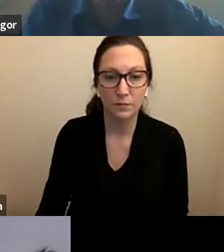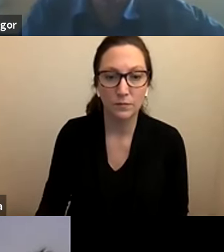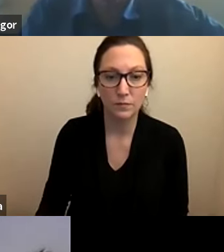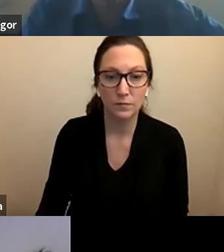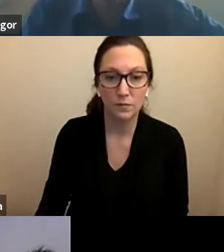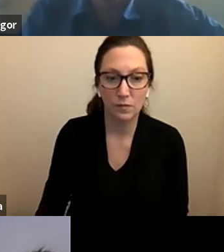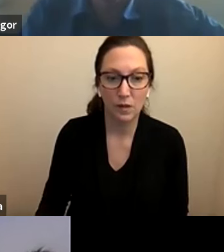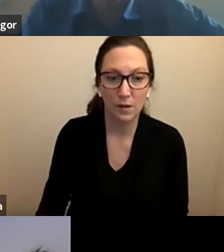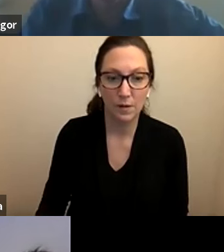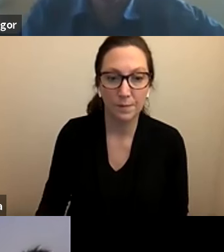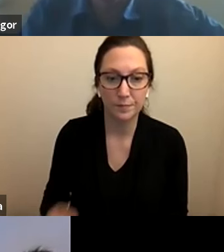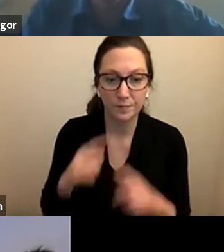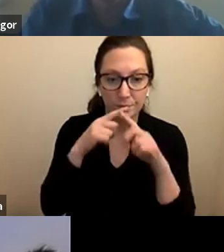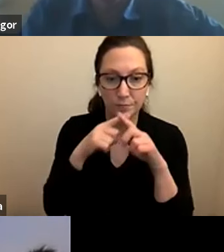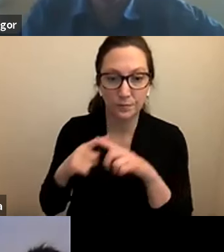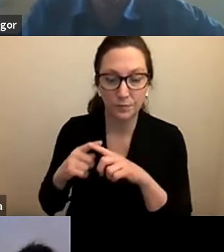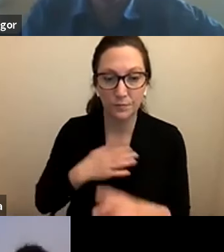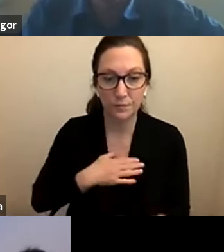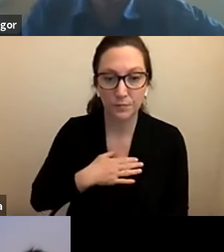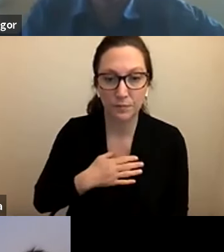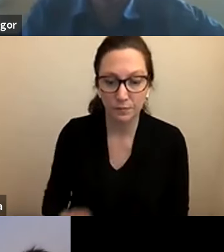Please unmute yourself.